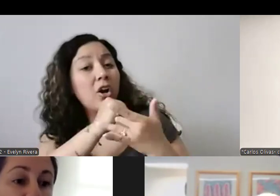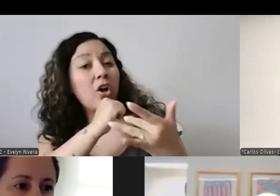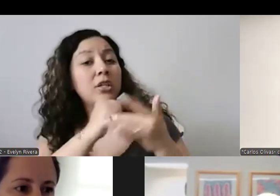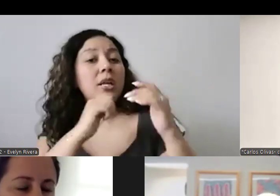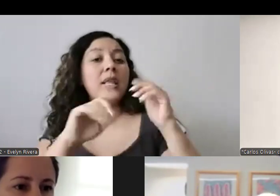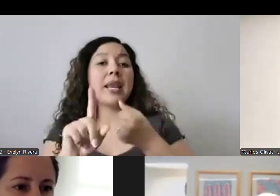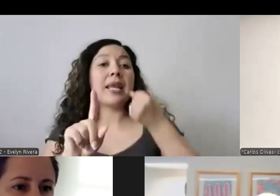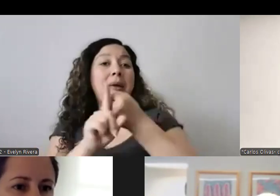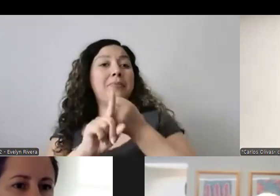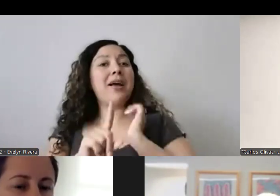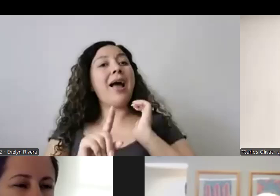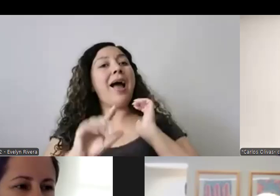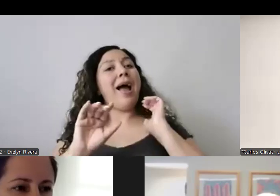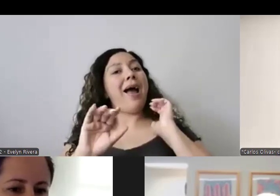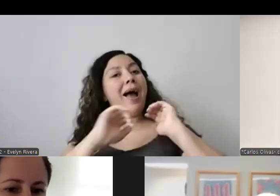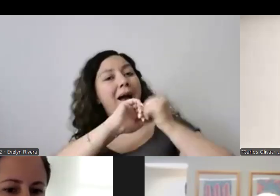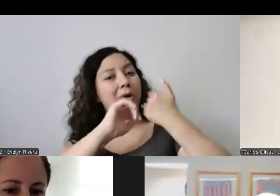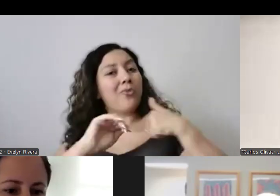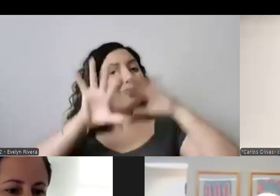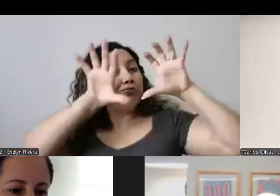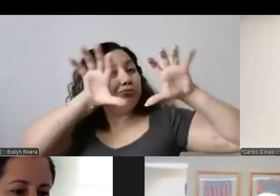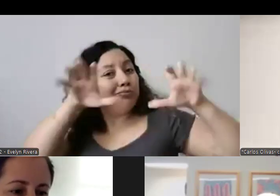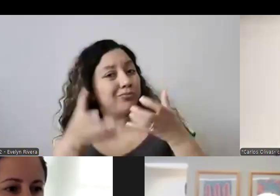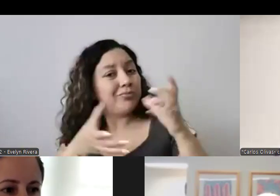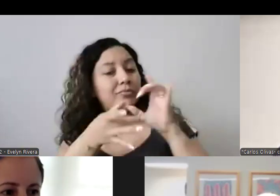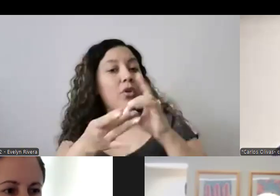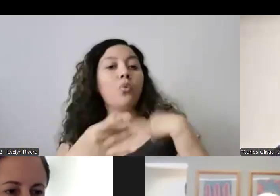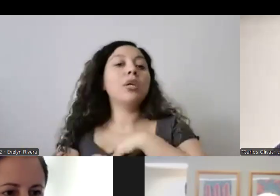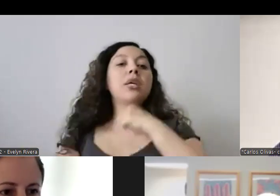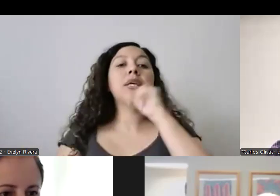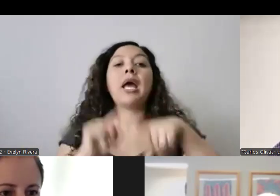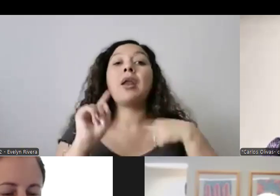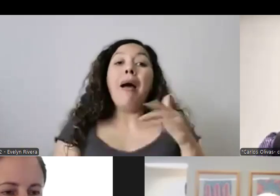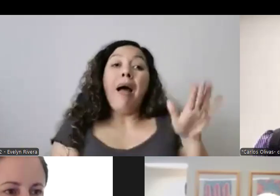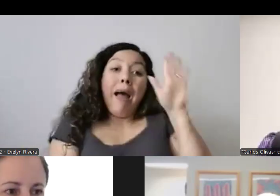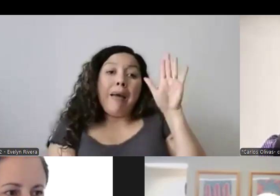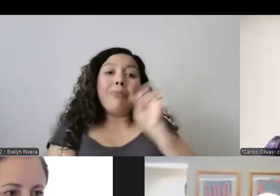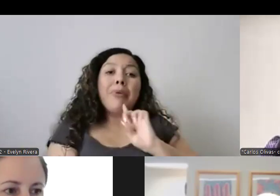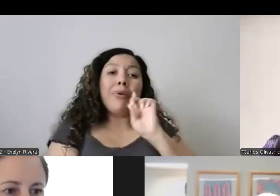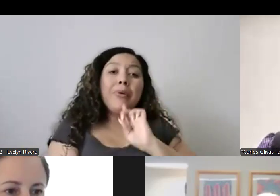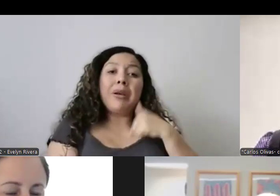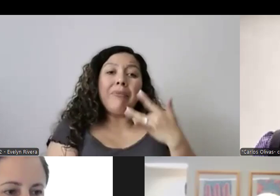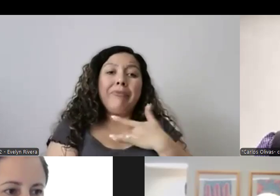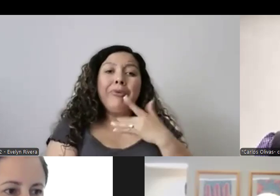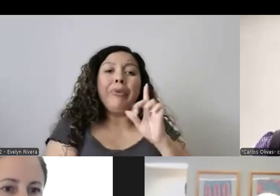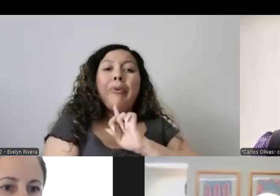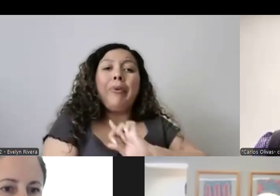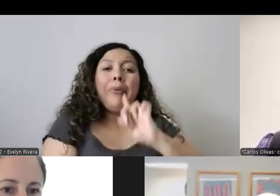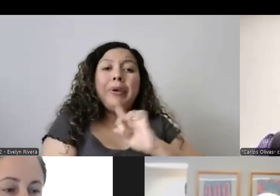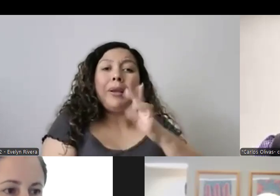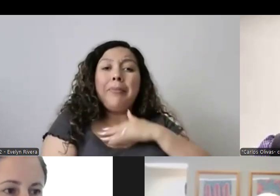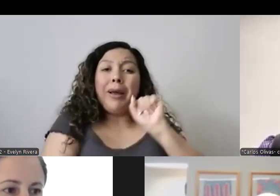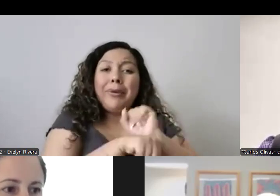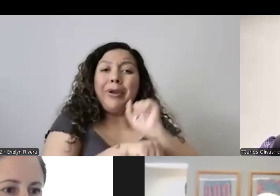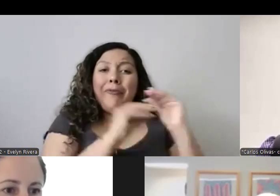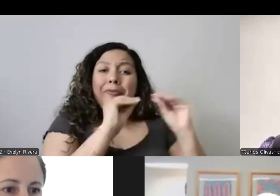all globally connect. And so we can't just put the onus on like me, I'm alone and I feel lonely and it's my job to fix it